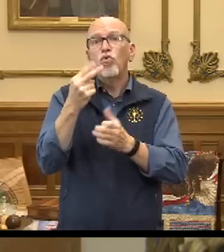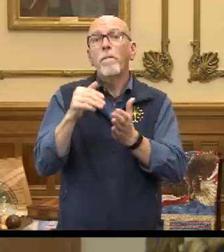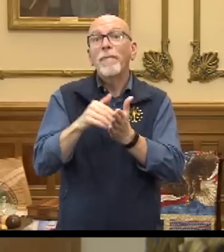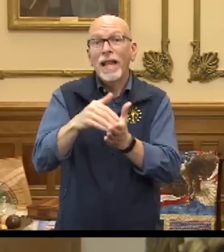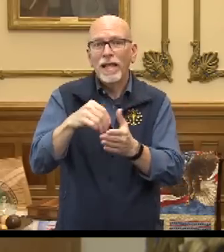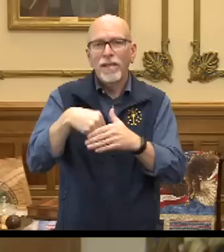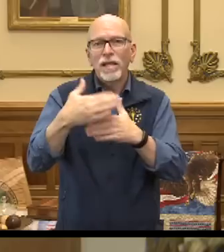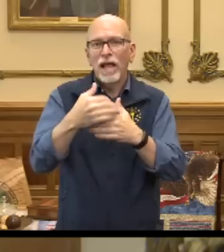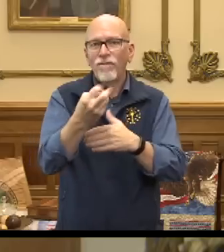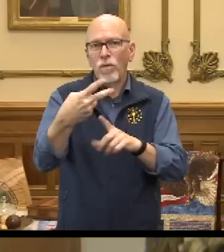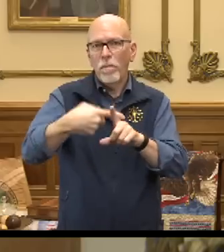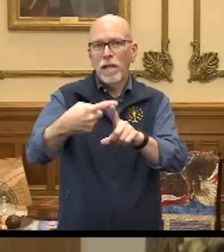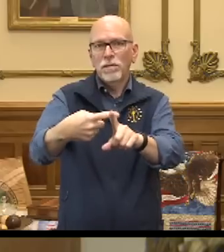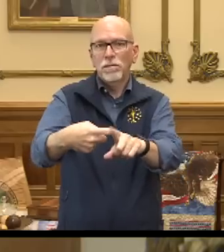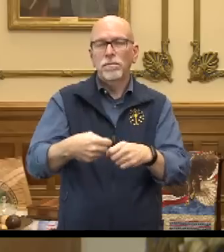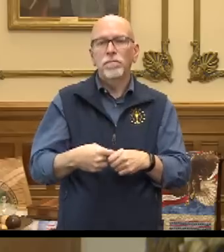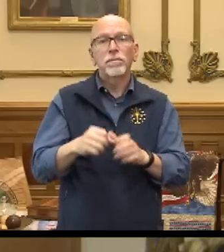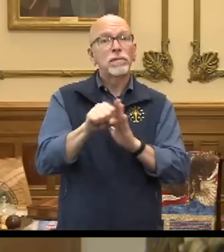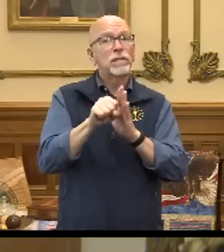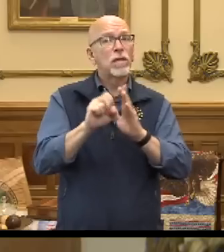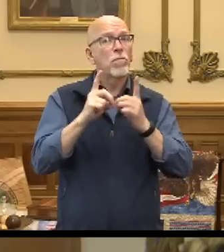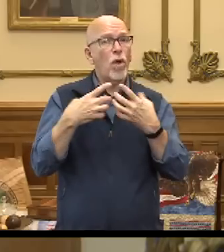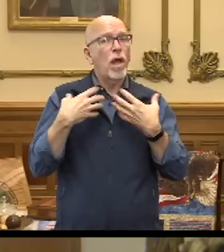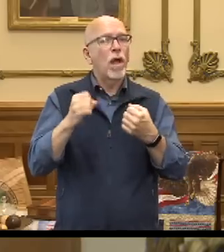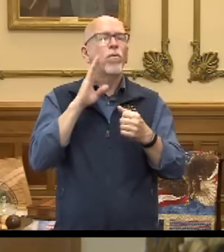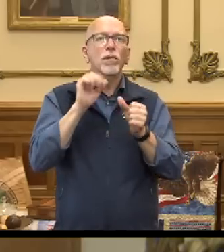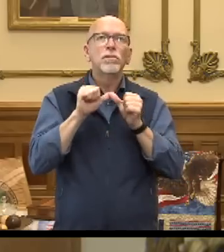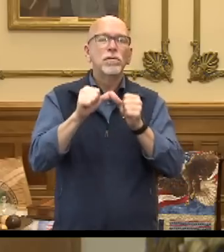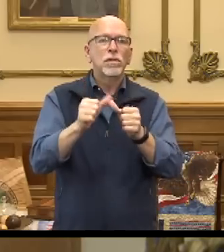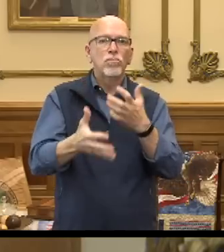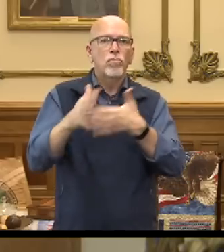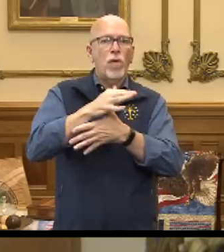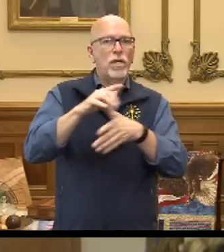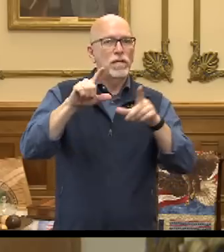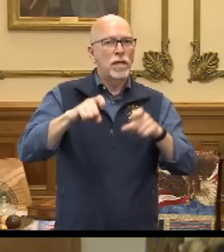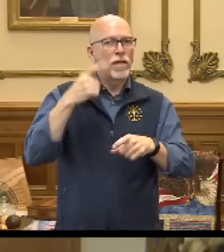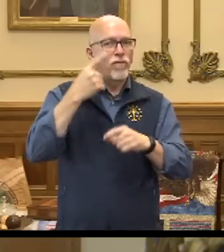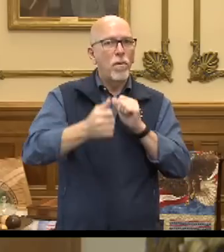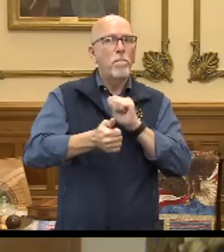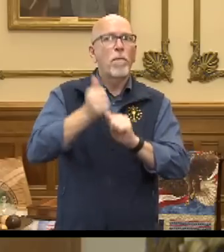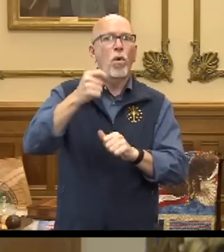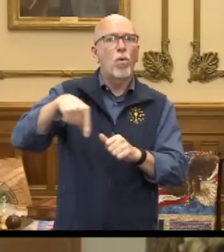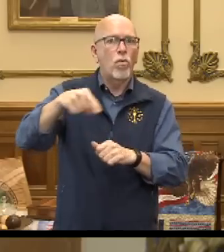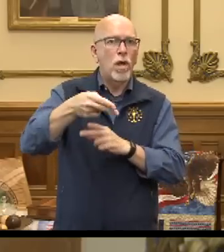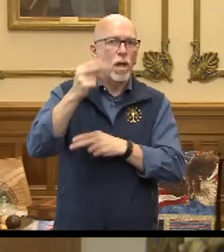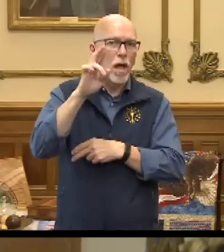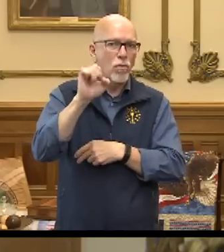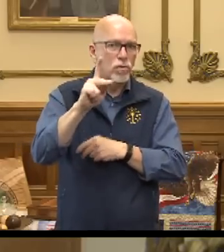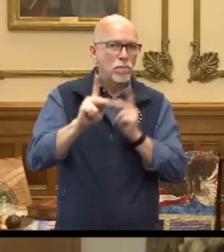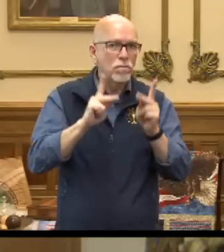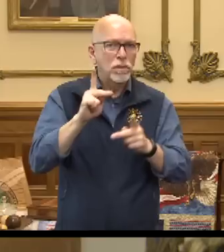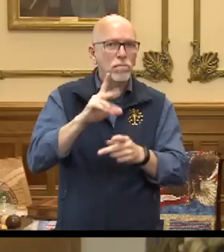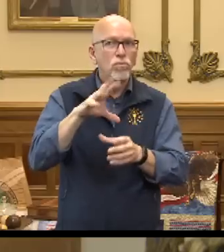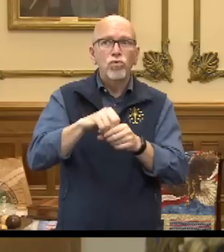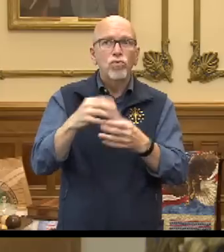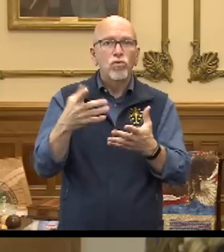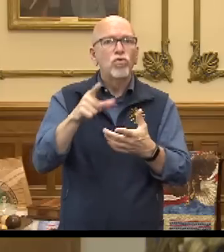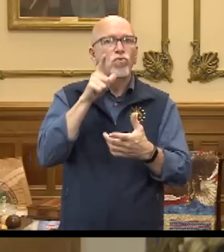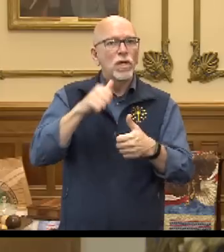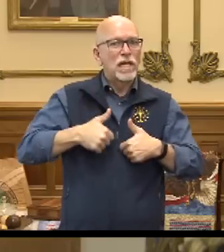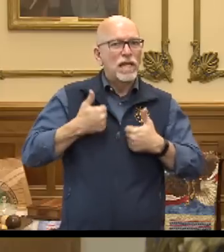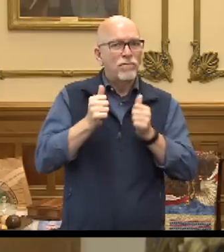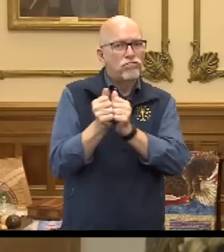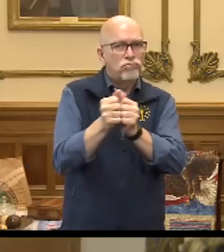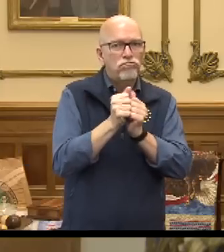next several months. The State Department of Health will continue to prioritize tests for our most vulnerable populations, including those in congregate